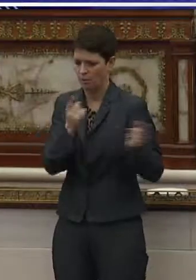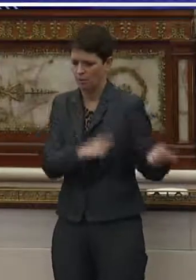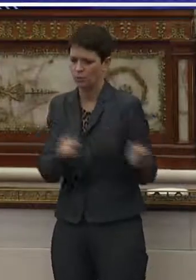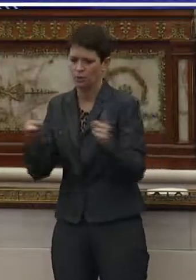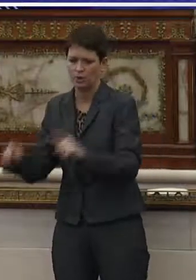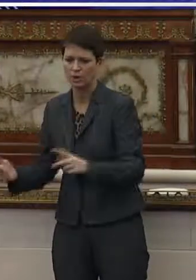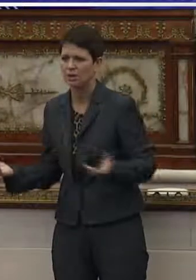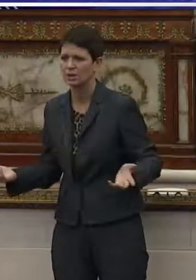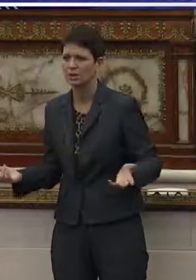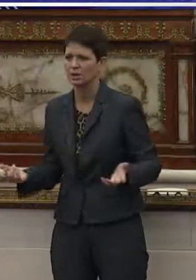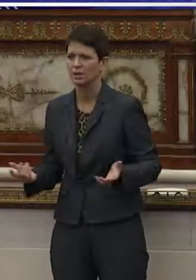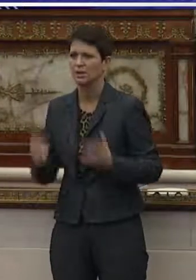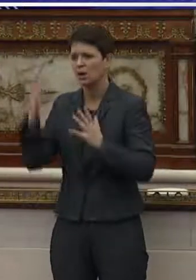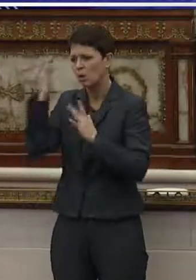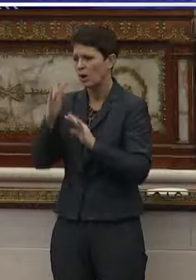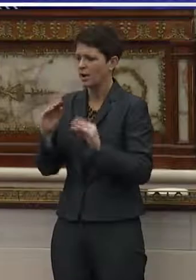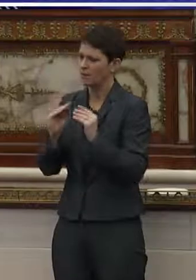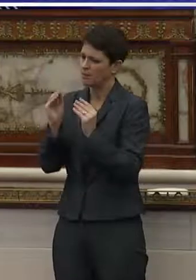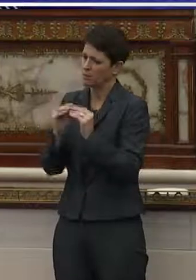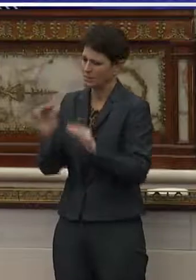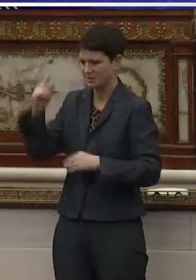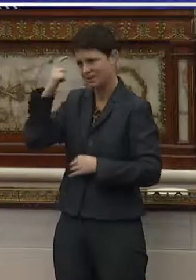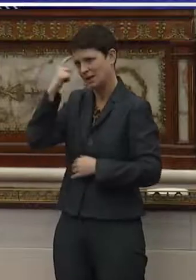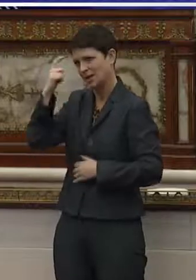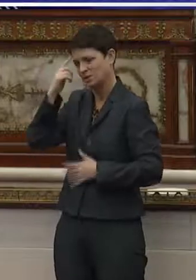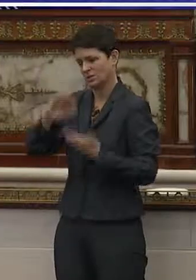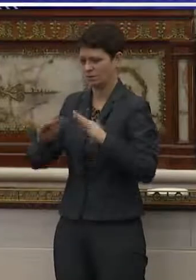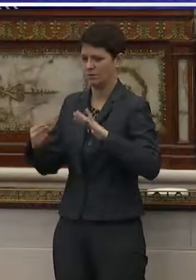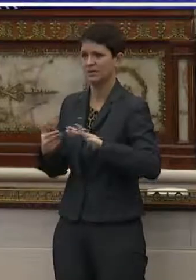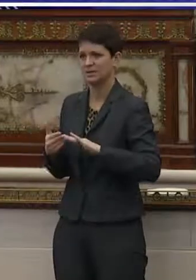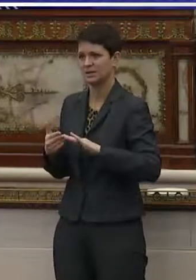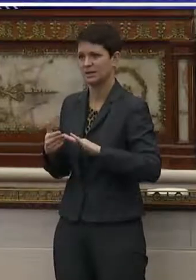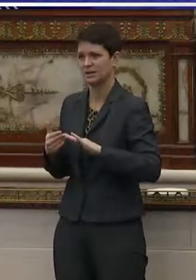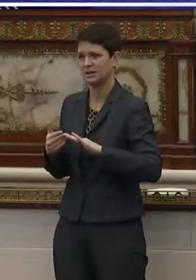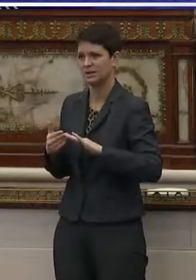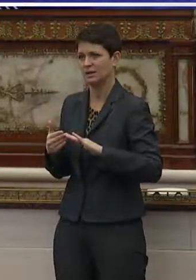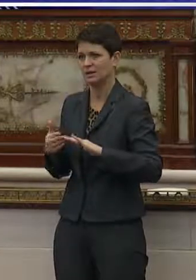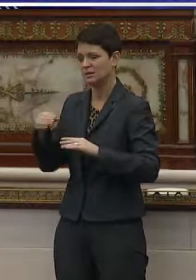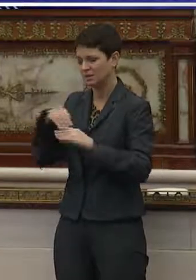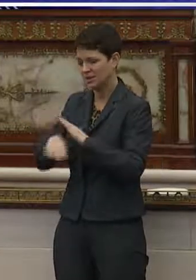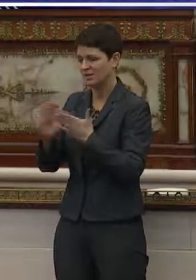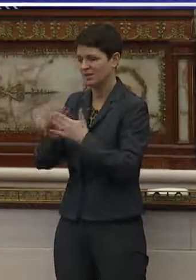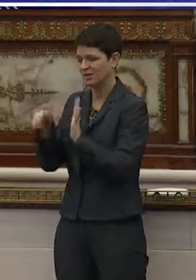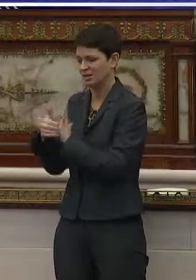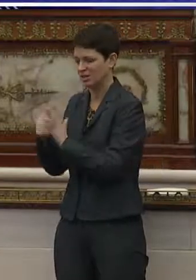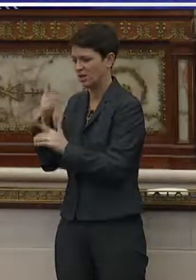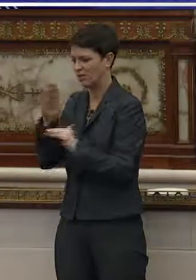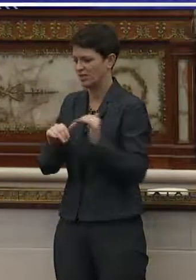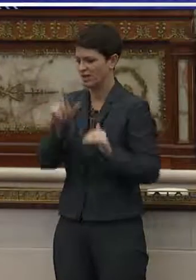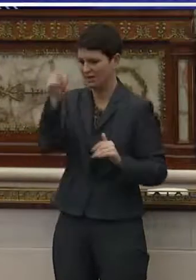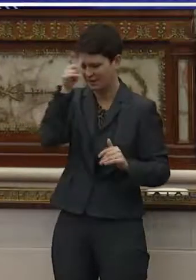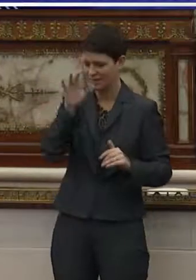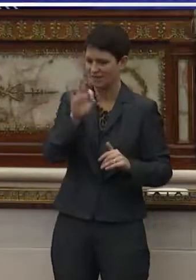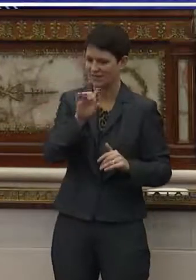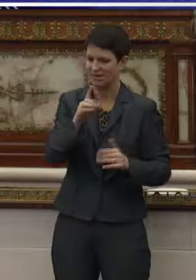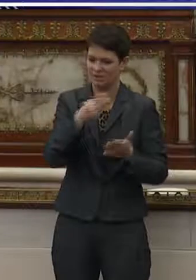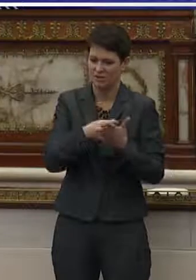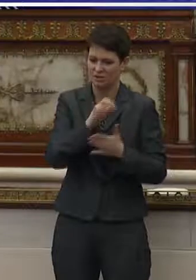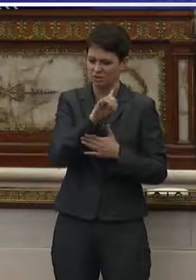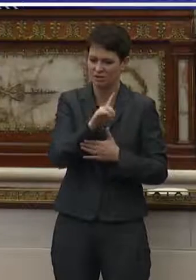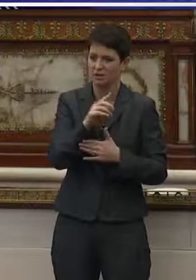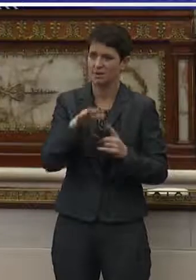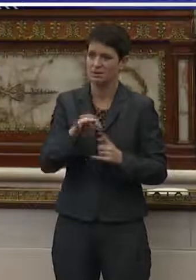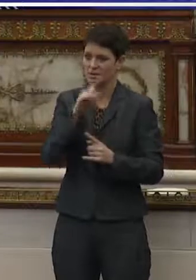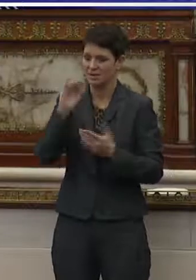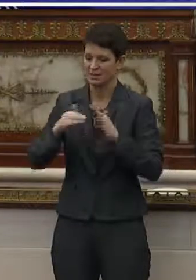work and why it makes more sense for the city to be at the convention center than Lincoln Financial Field, especially since City